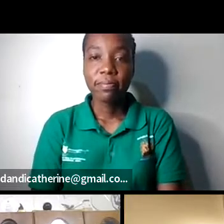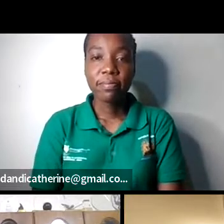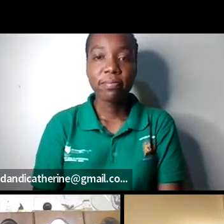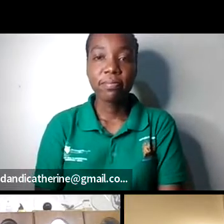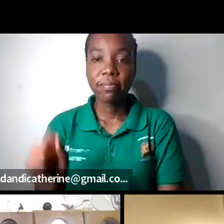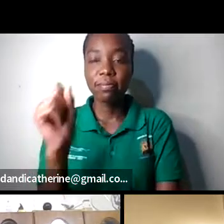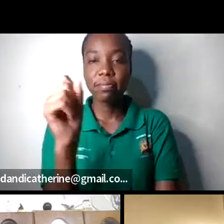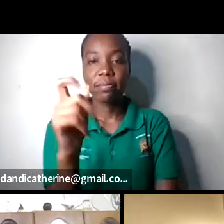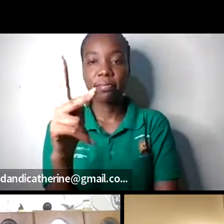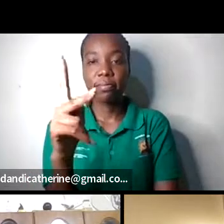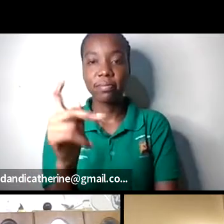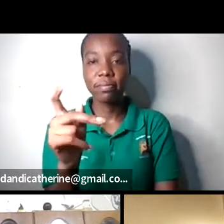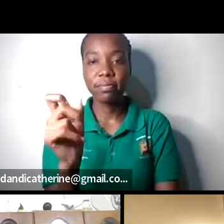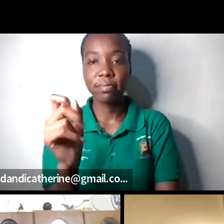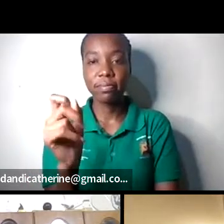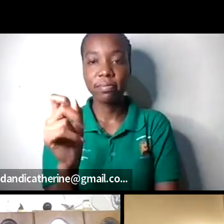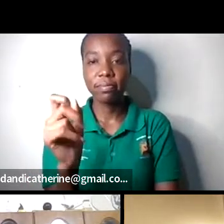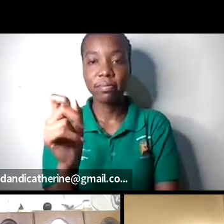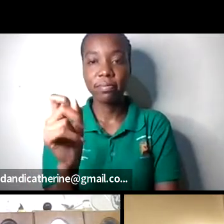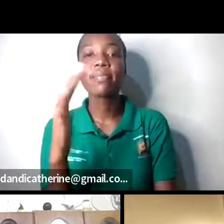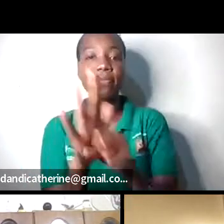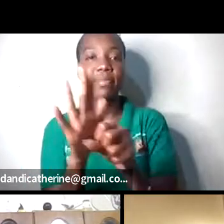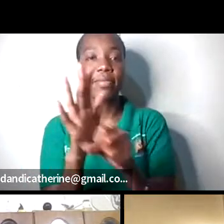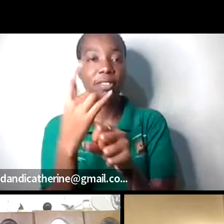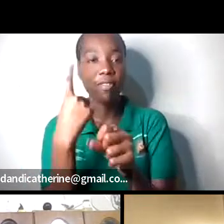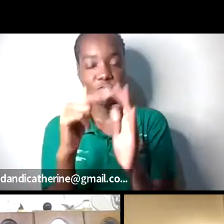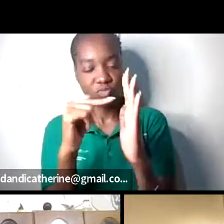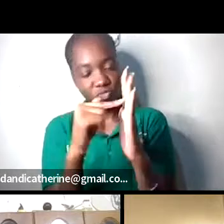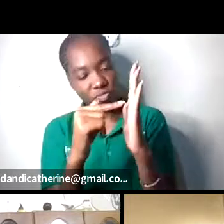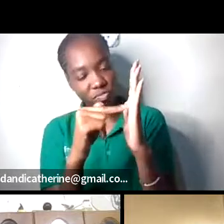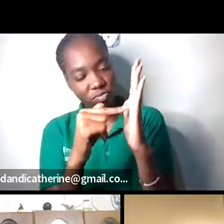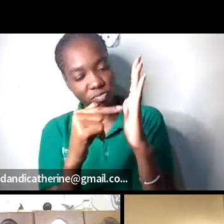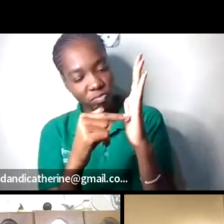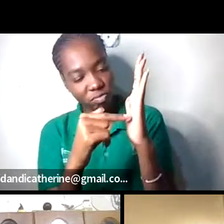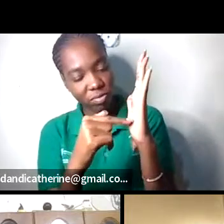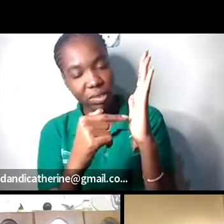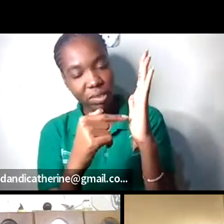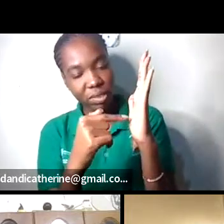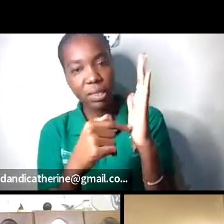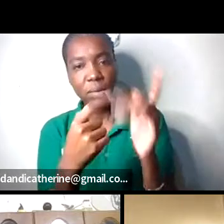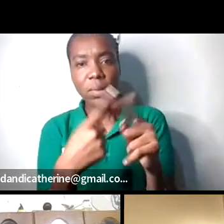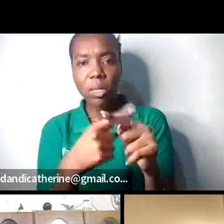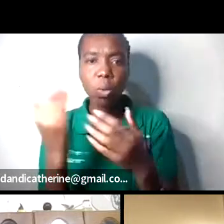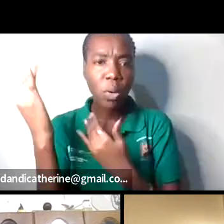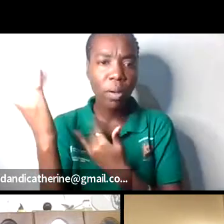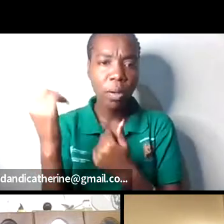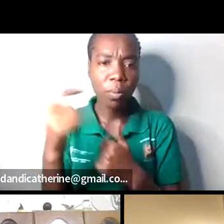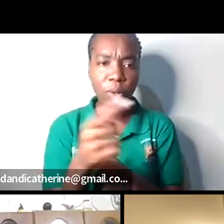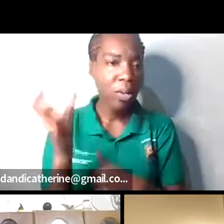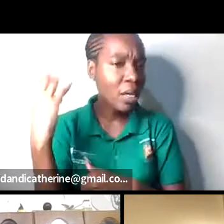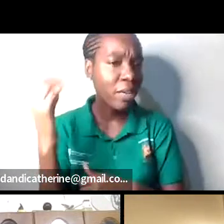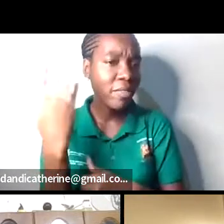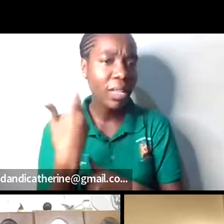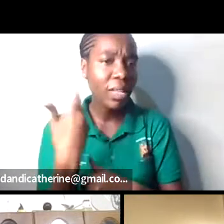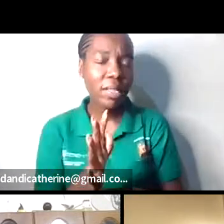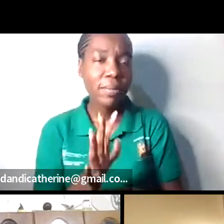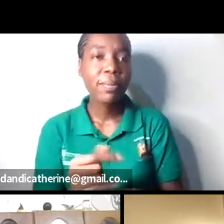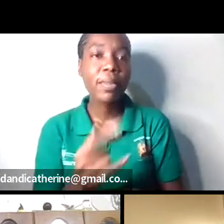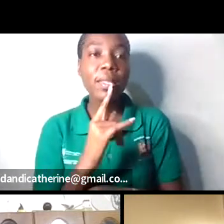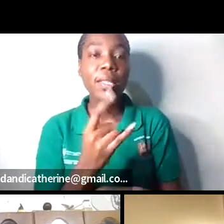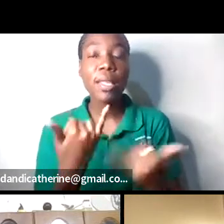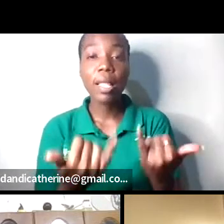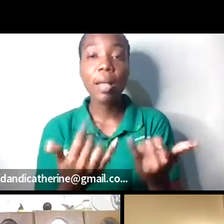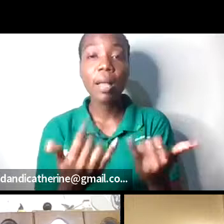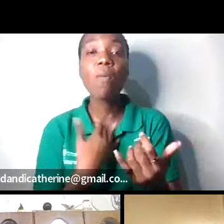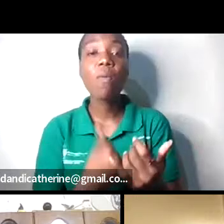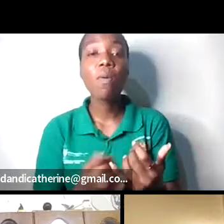Thank you for going into bullet mode. But that is totally, I hope you guys are also hearing, and I am going to open the floor for questions